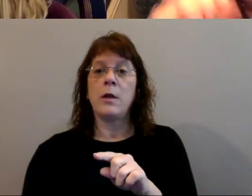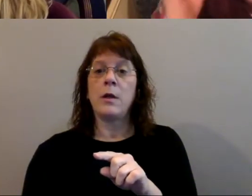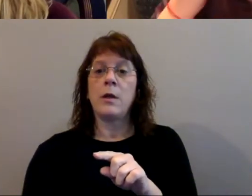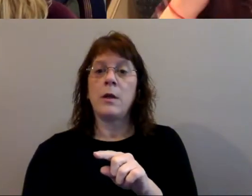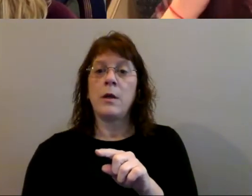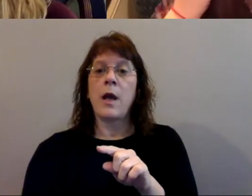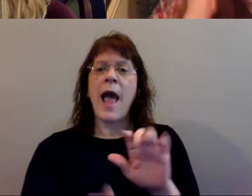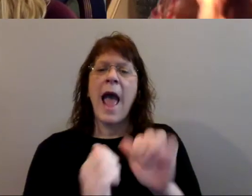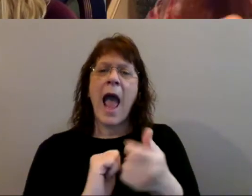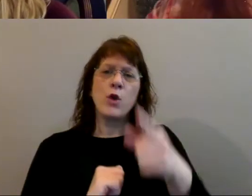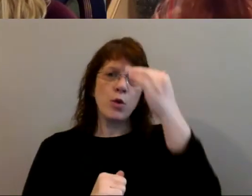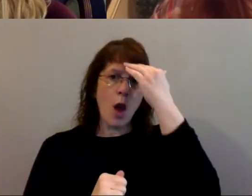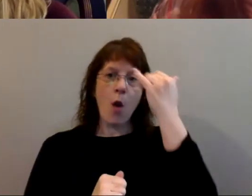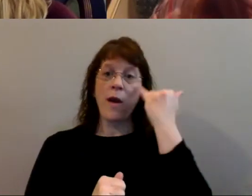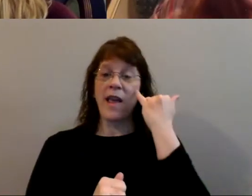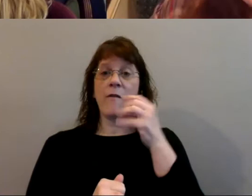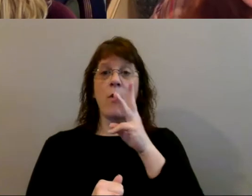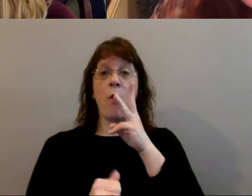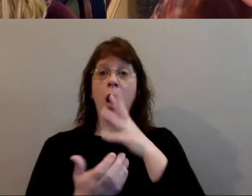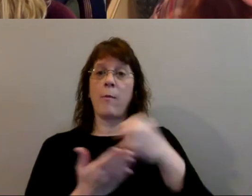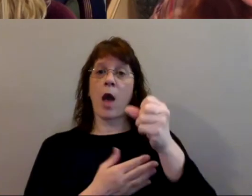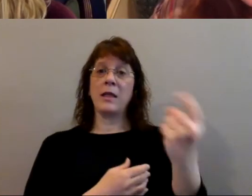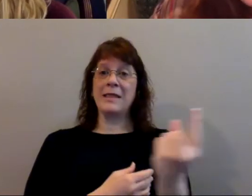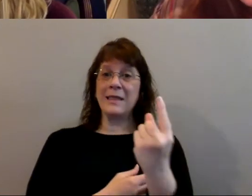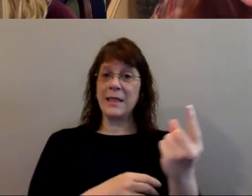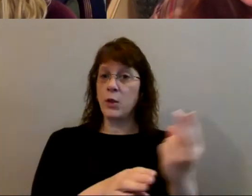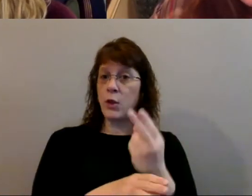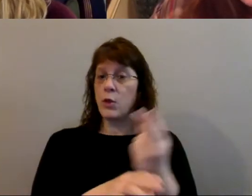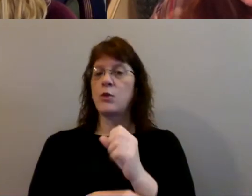How do you know if a water bottle is single use or reusable?